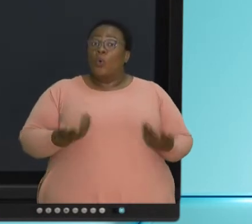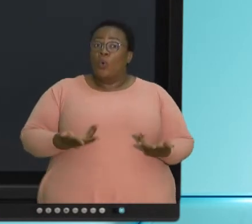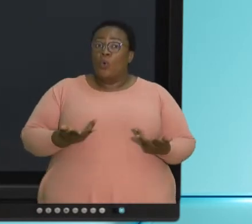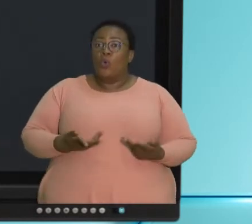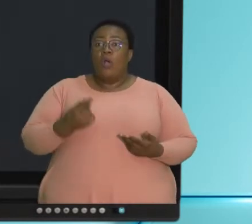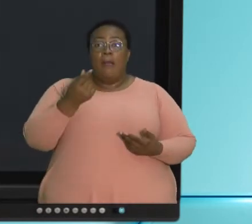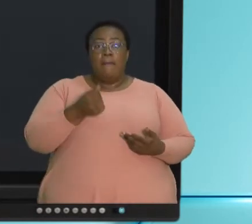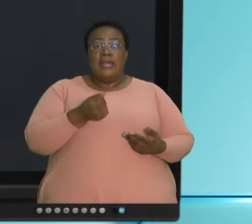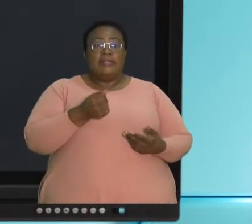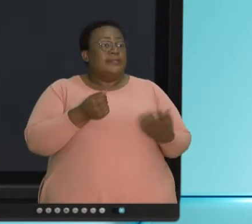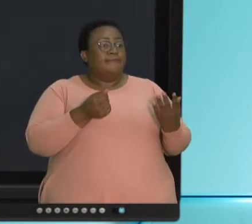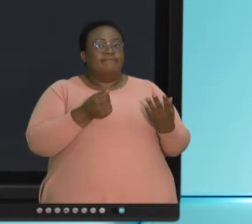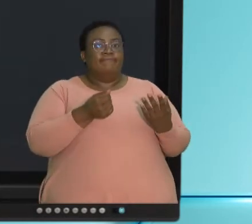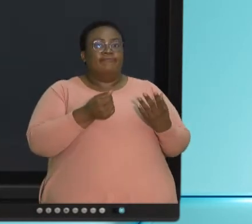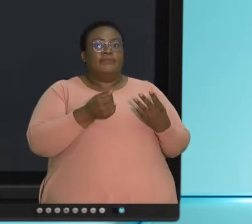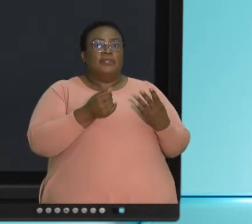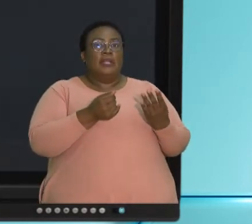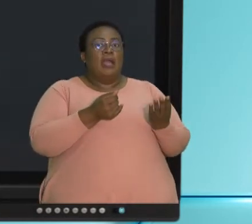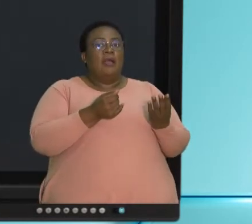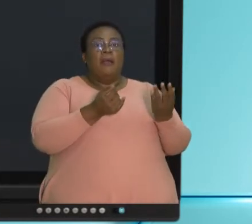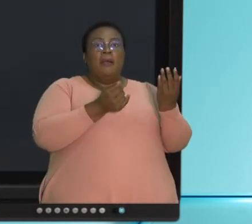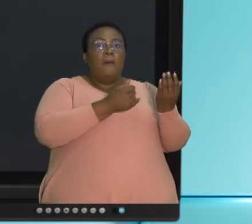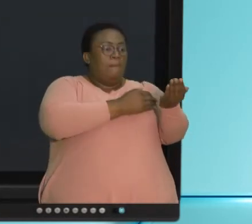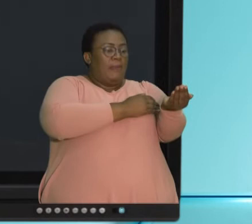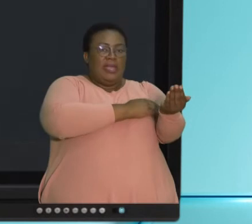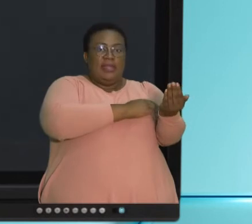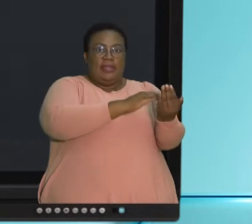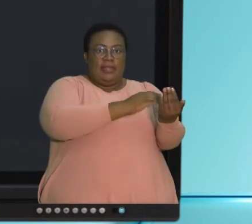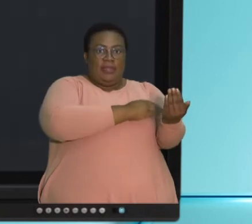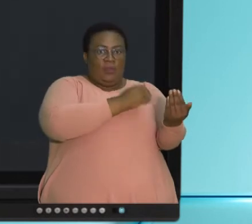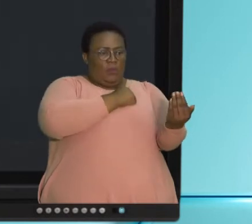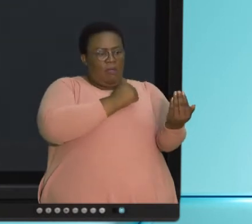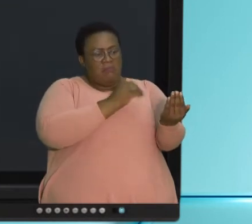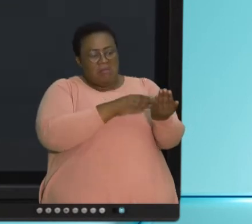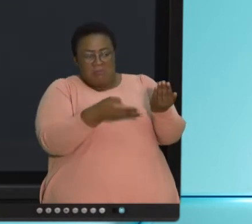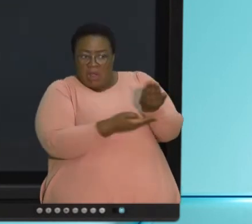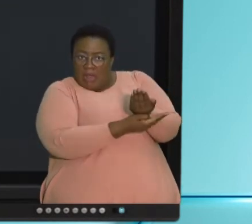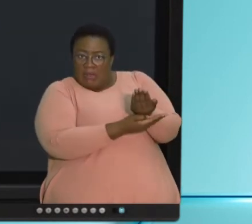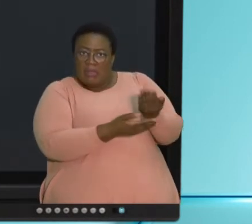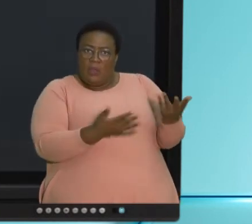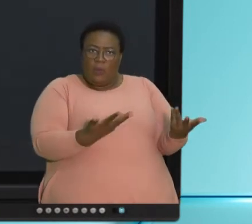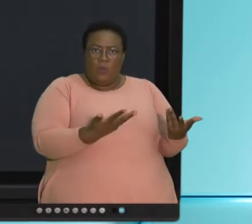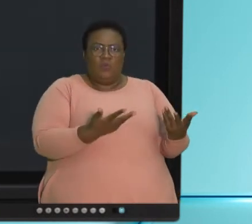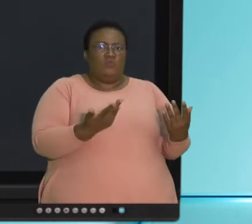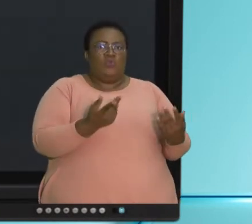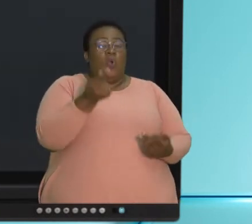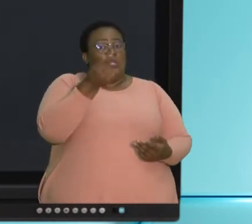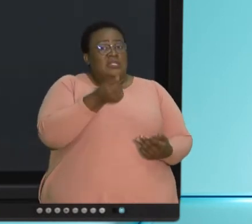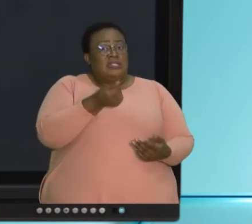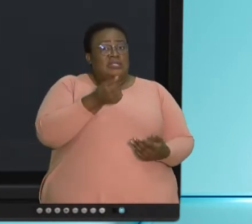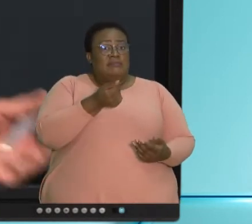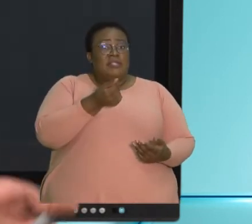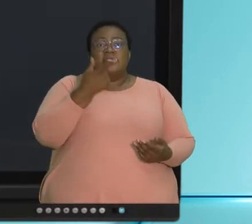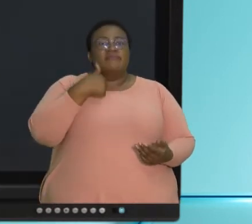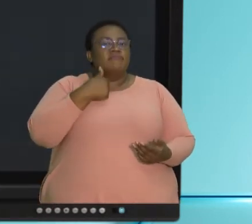the money, put it under my mattress and I leave it there? Or each and every cent that I get, I use it to buy myself